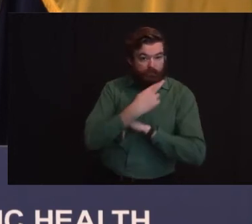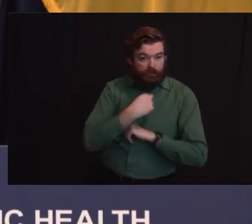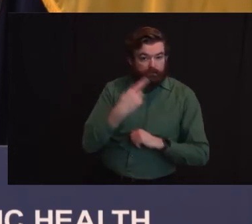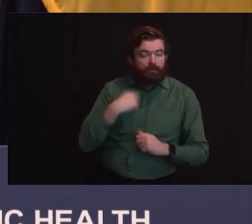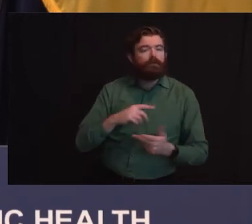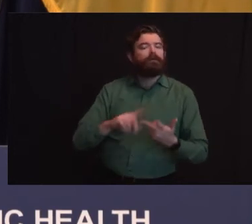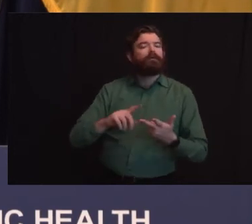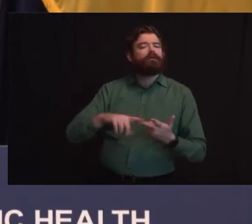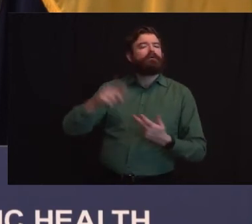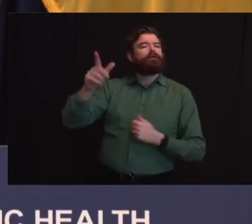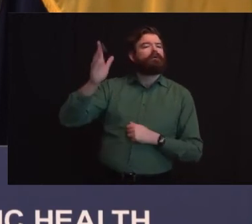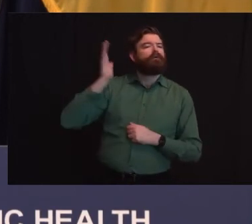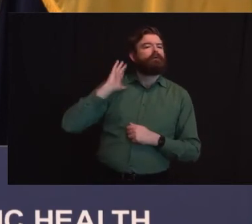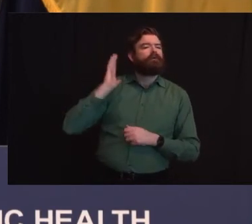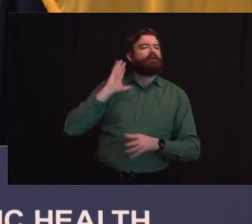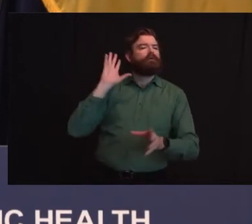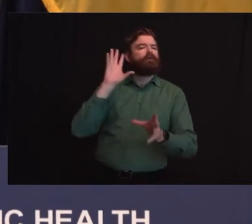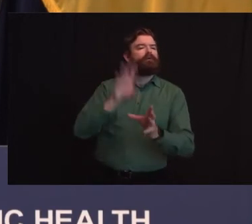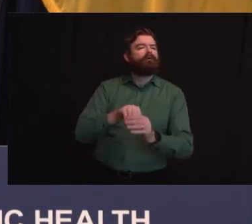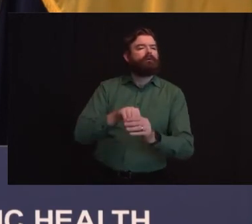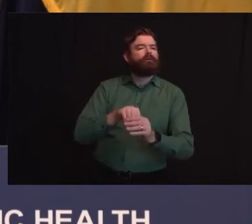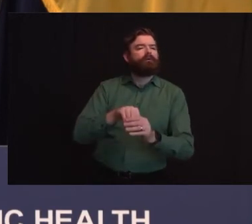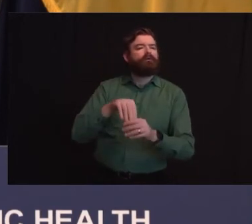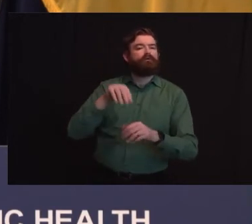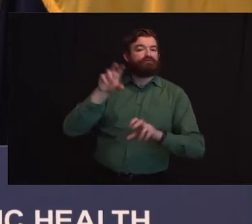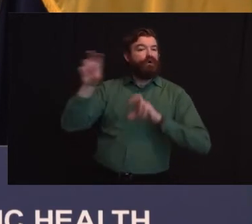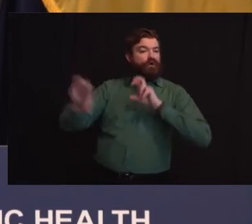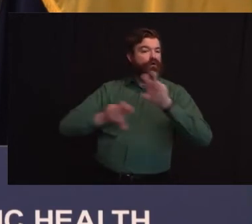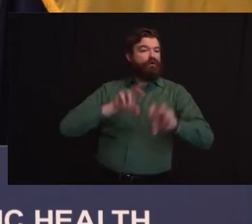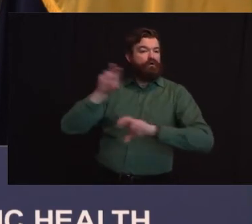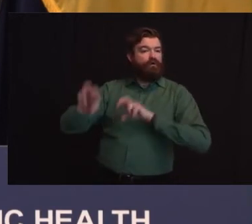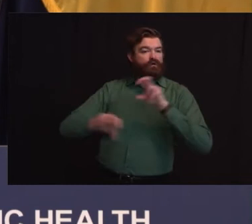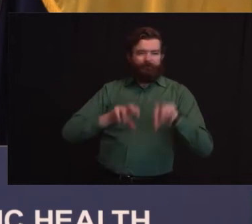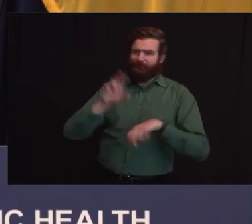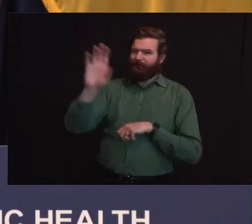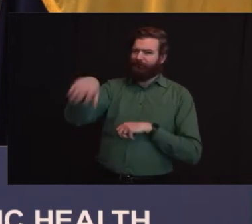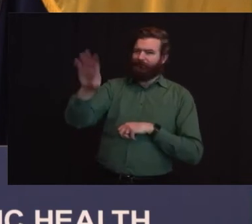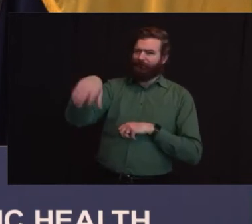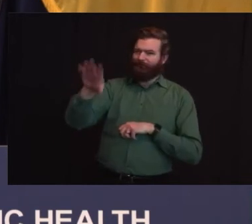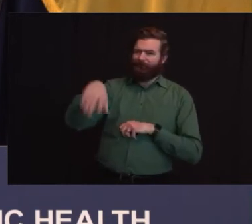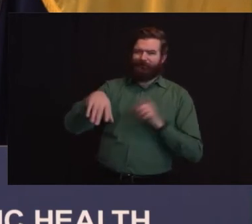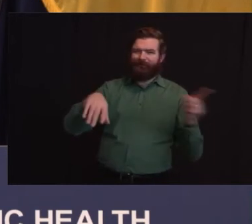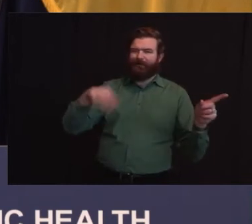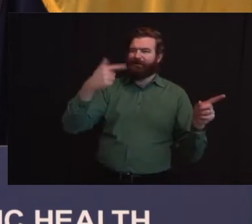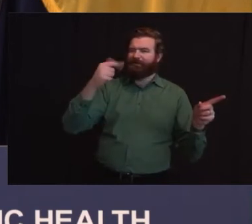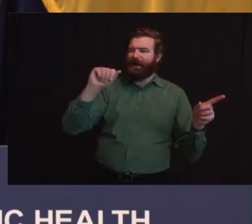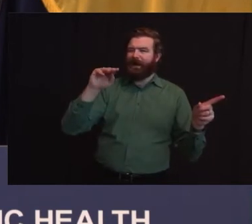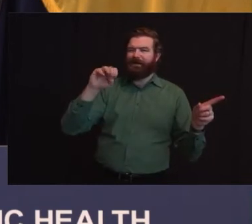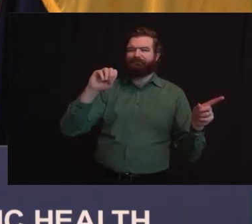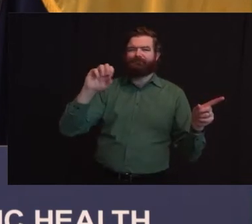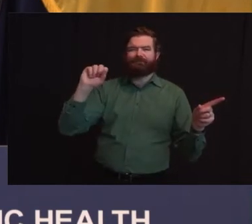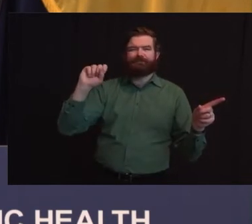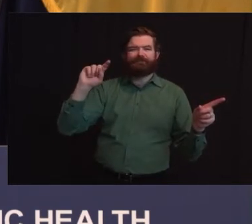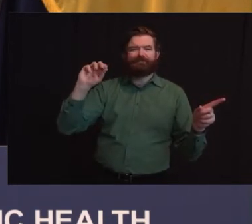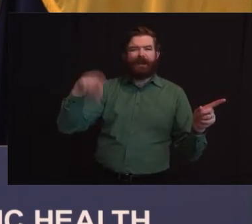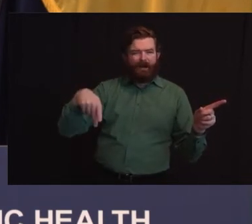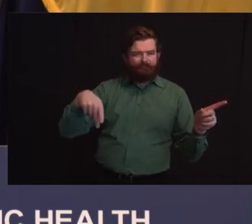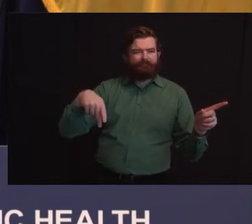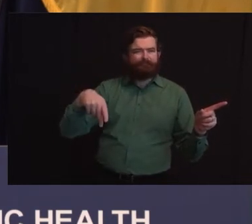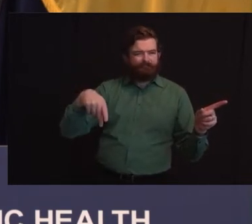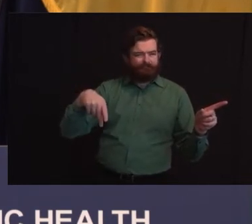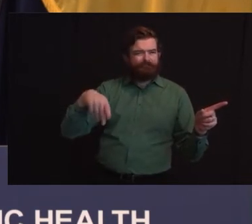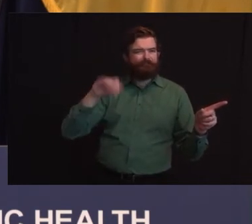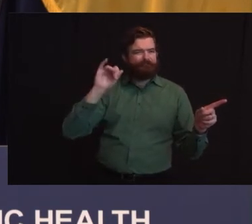GameStop phenomenon, and do you think the market's prepared for similar disruptions moving forward? That is off topic.